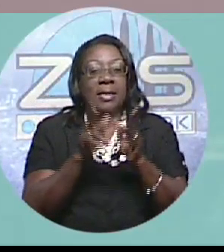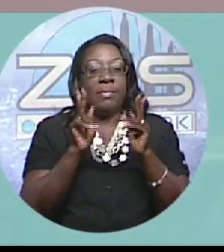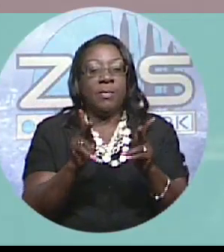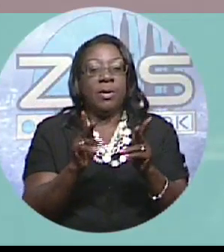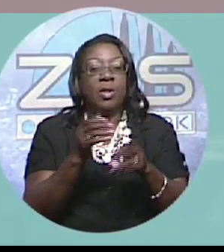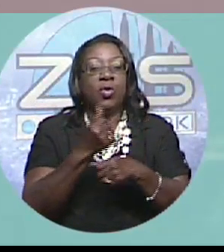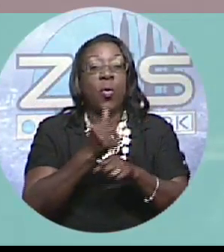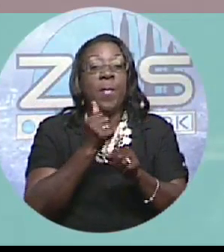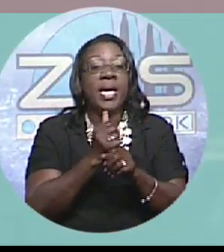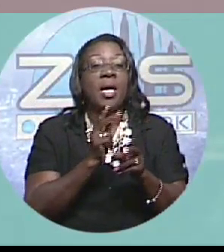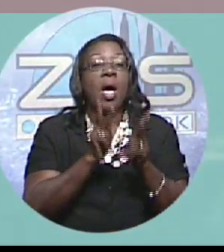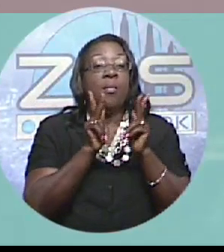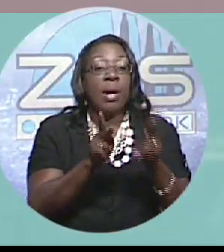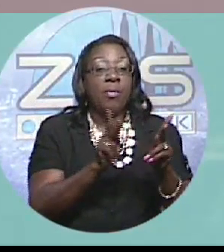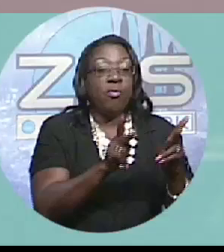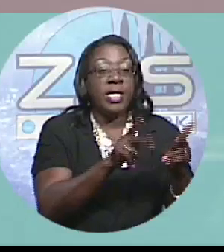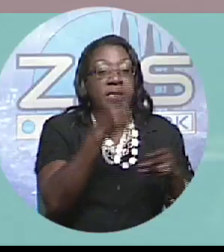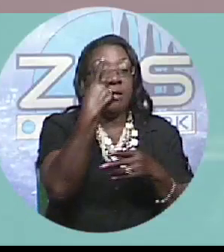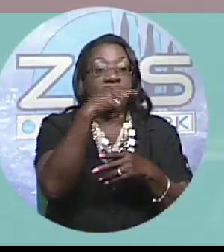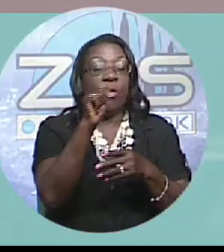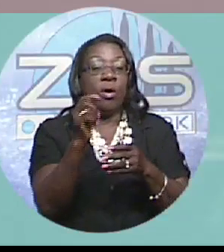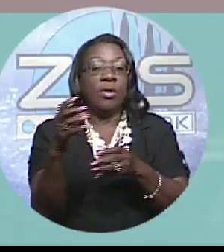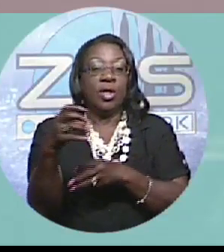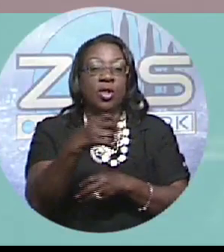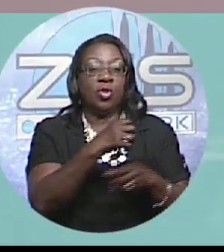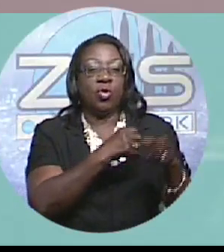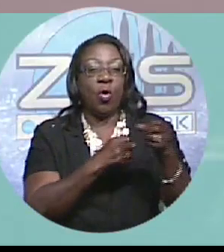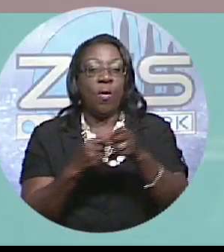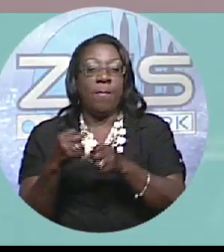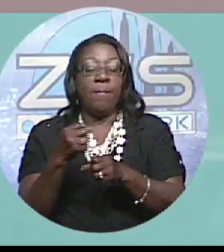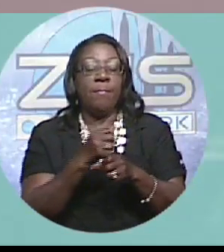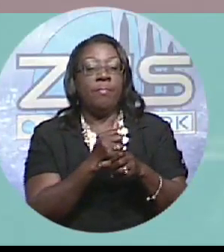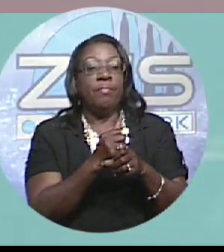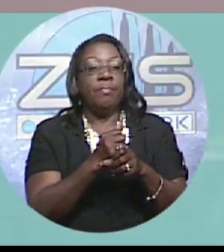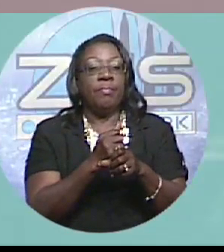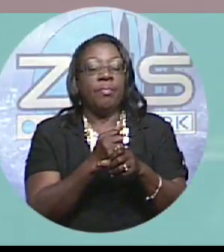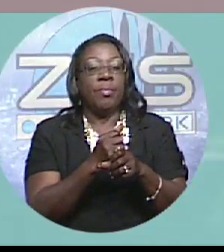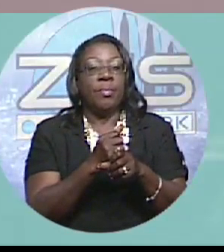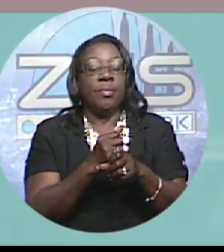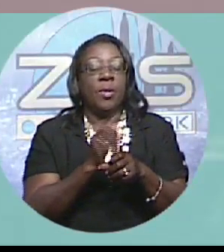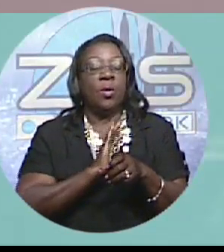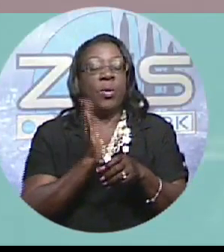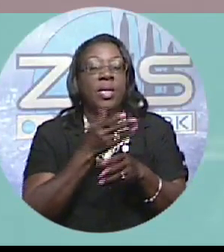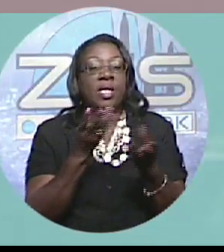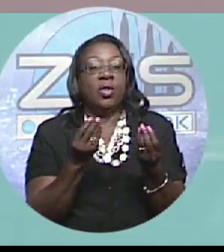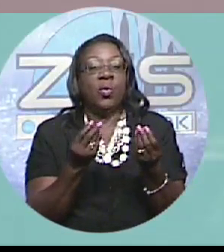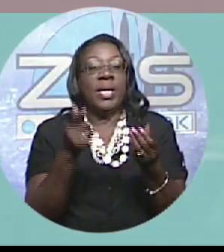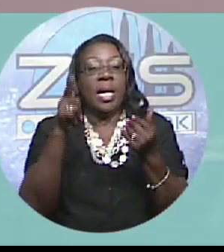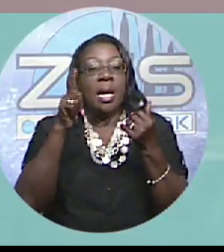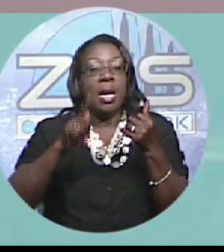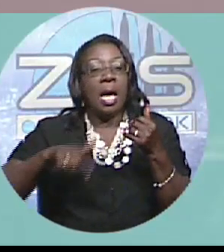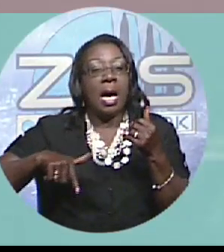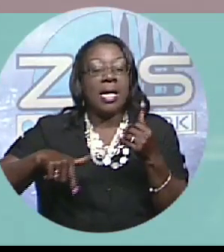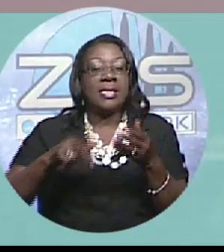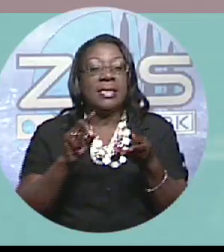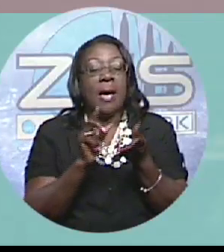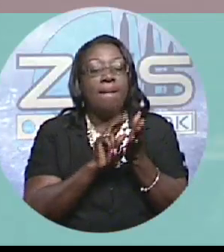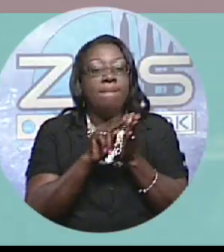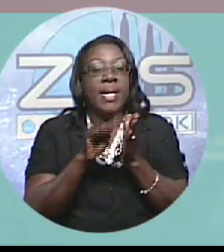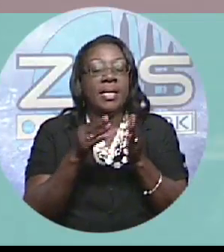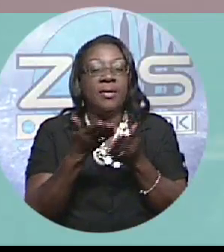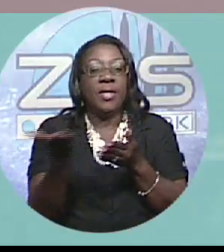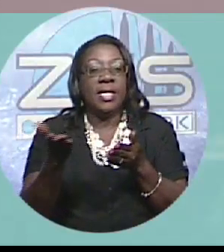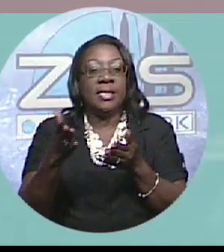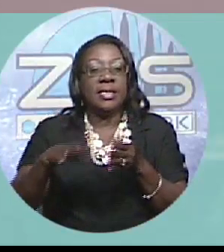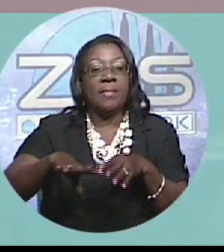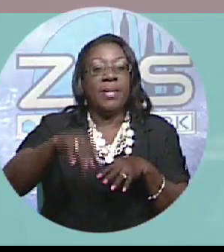storm. Residents right now, they're still busy just doing last minute things like, as I say,